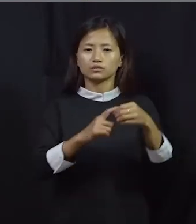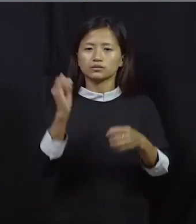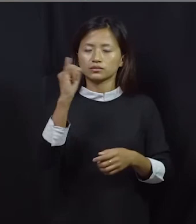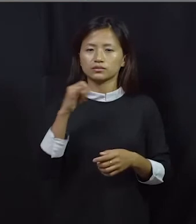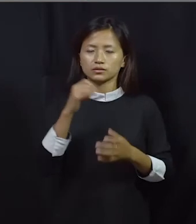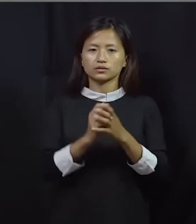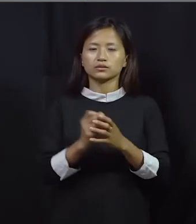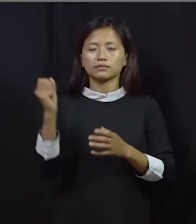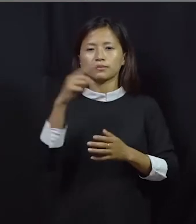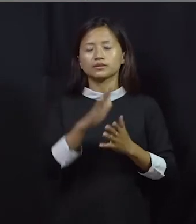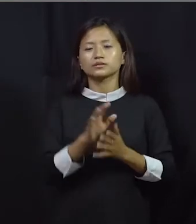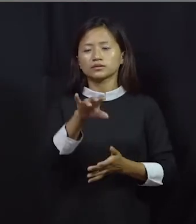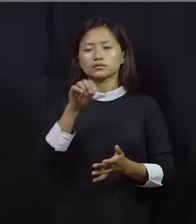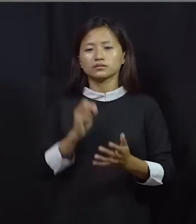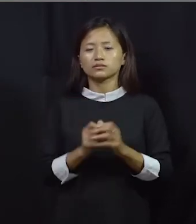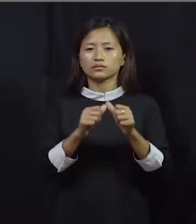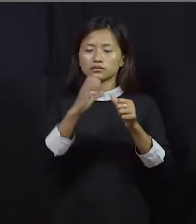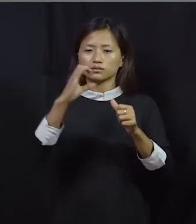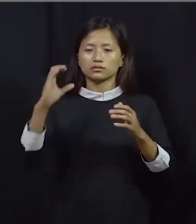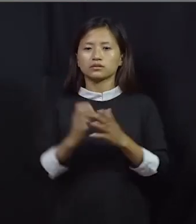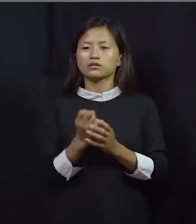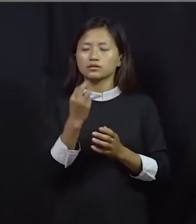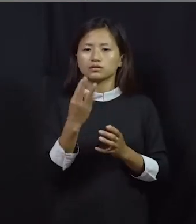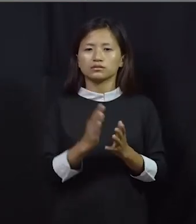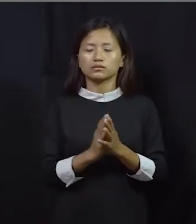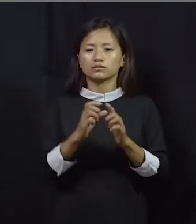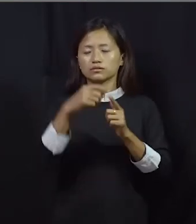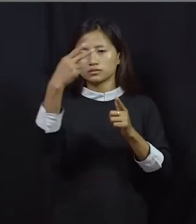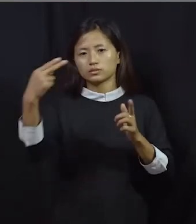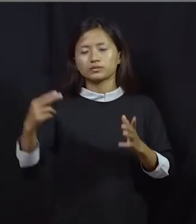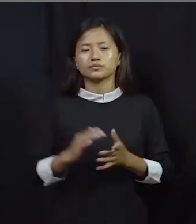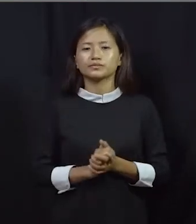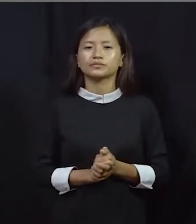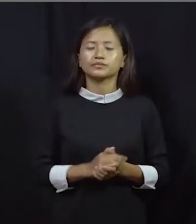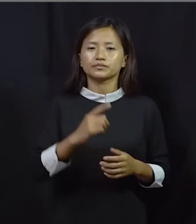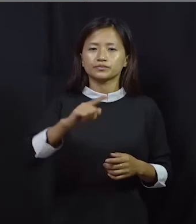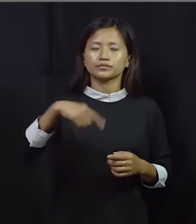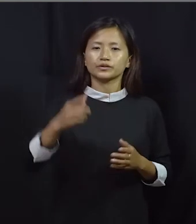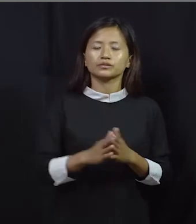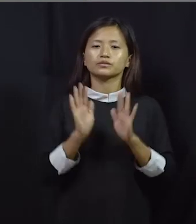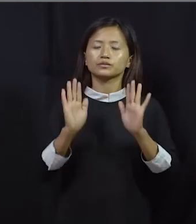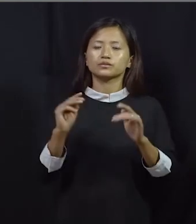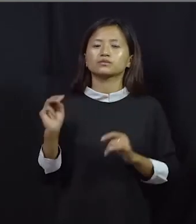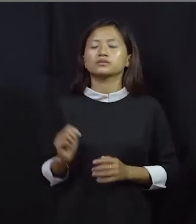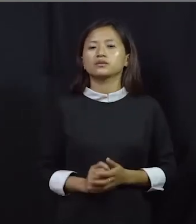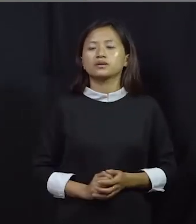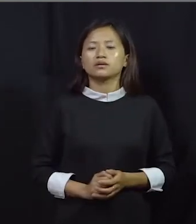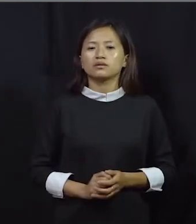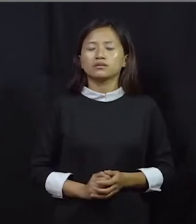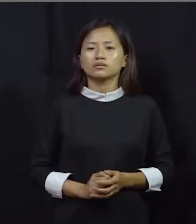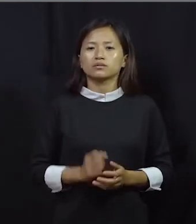months is taken into account for calculation of drawings. Next we have is